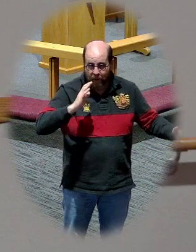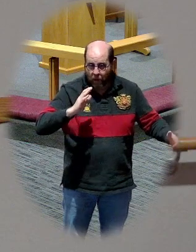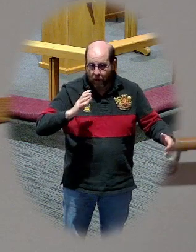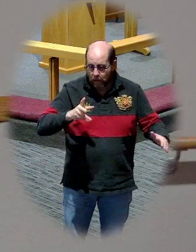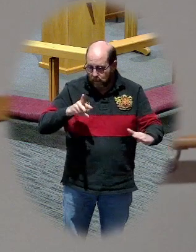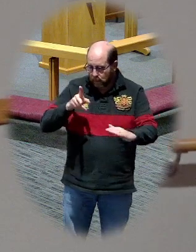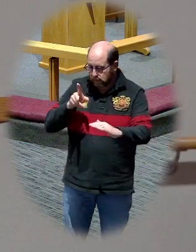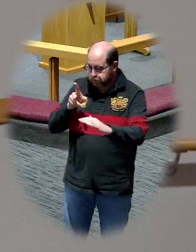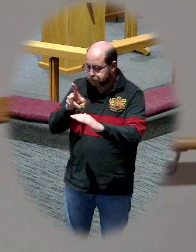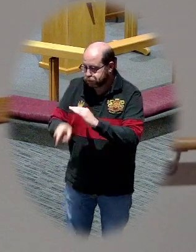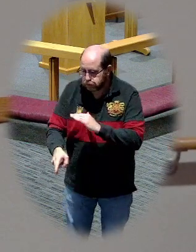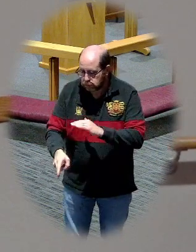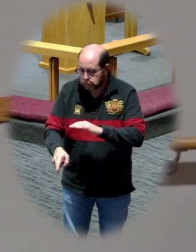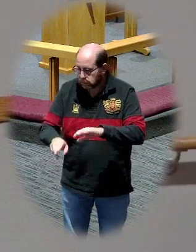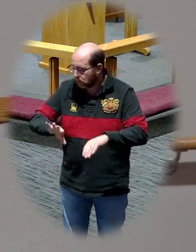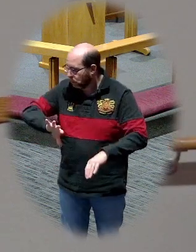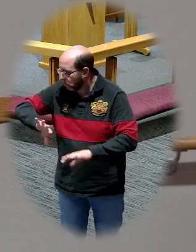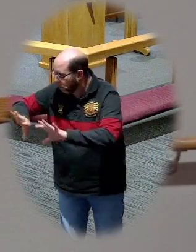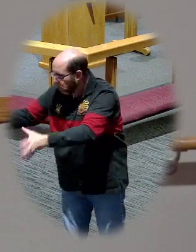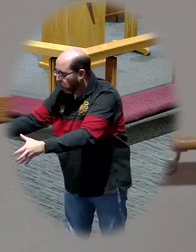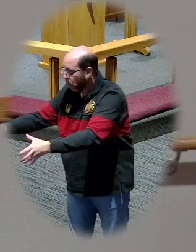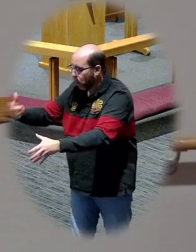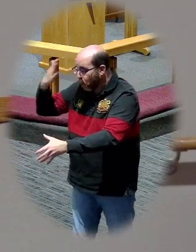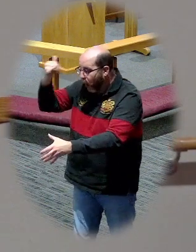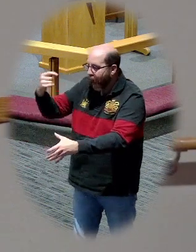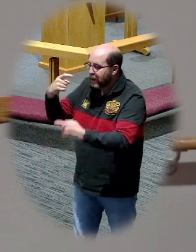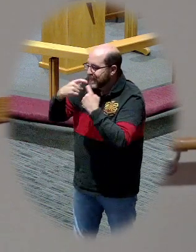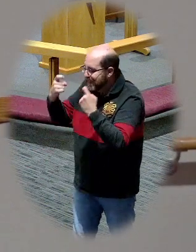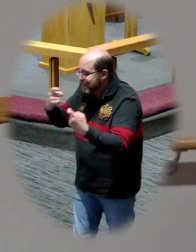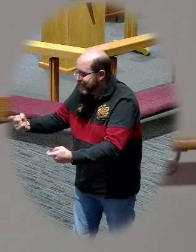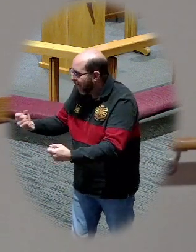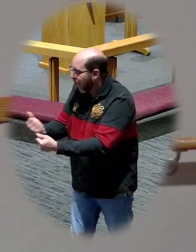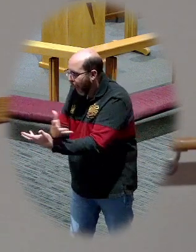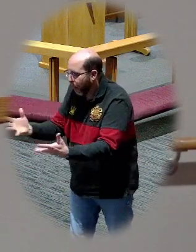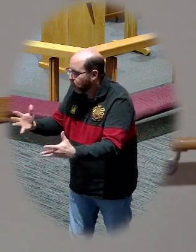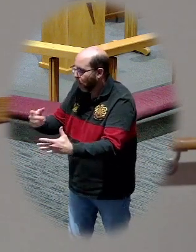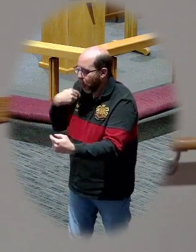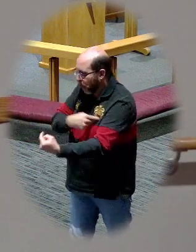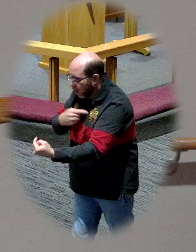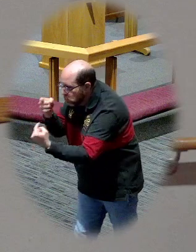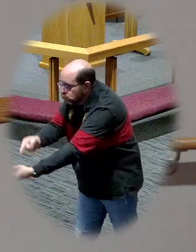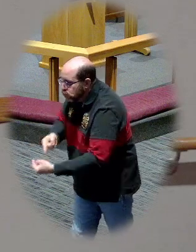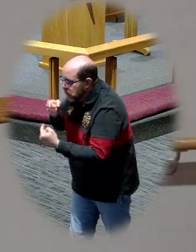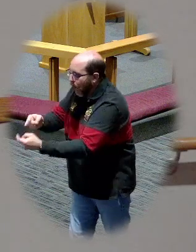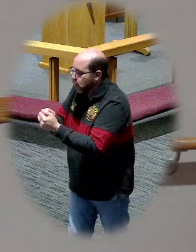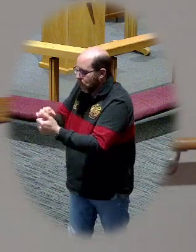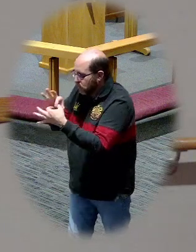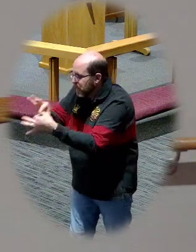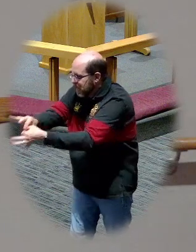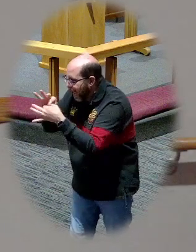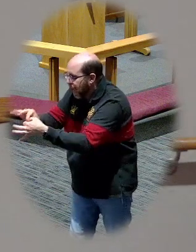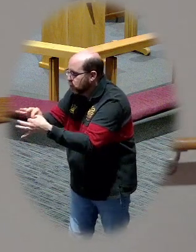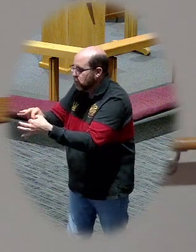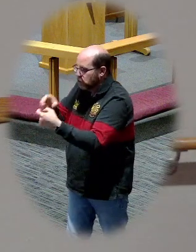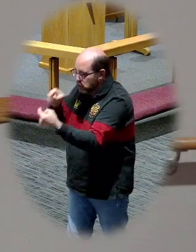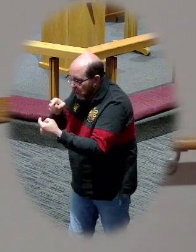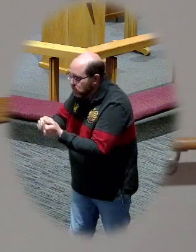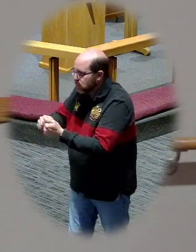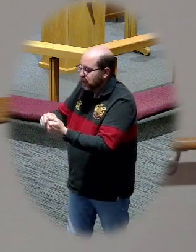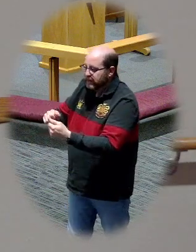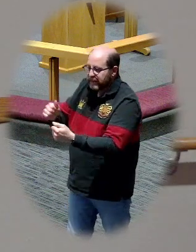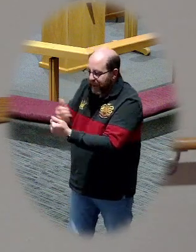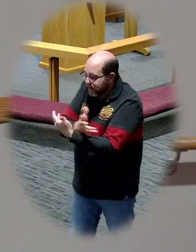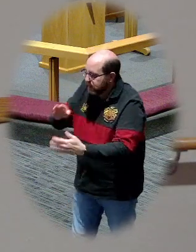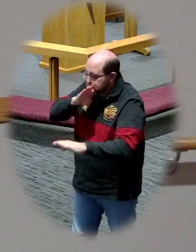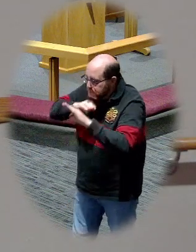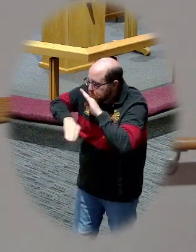God because of our sin and God himself, we who struggle with relationships and choices